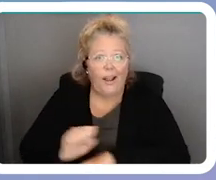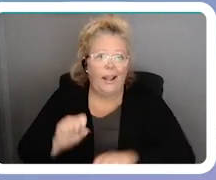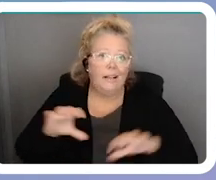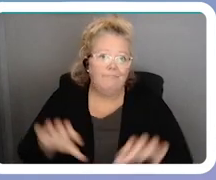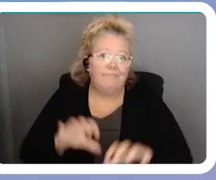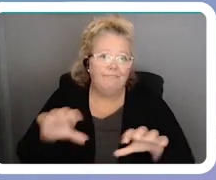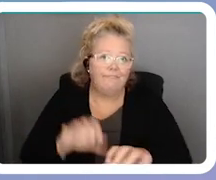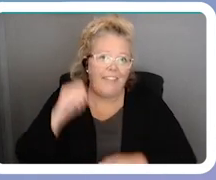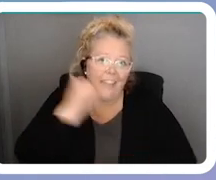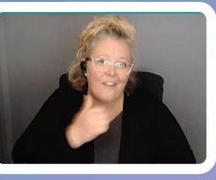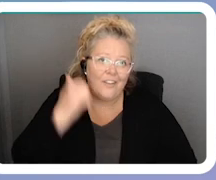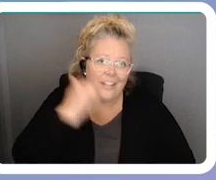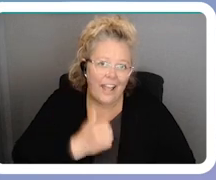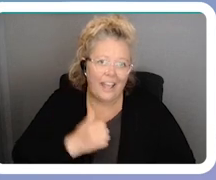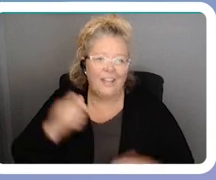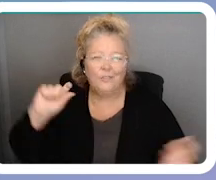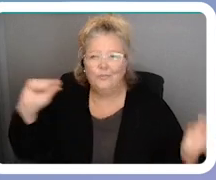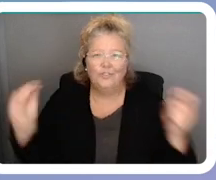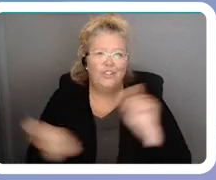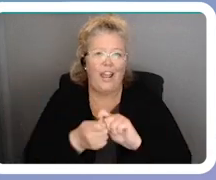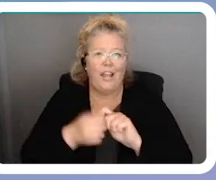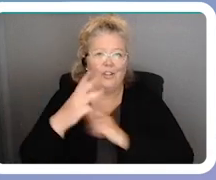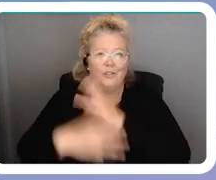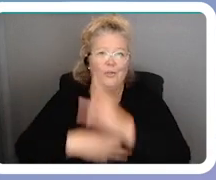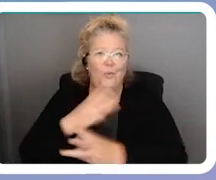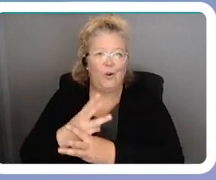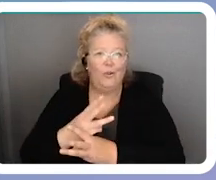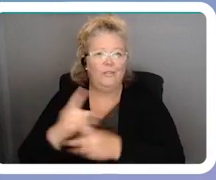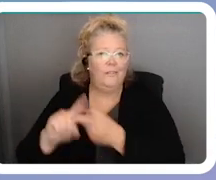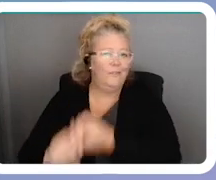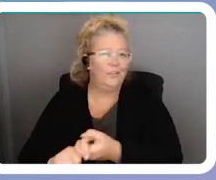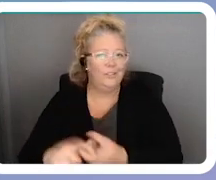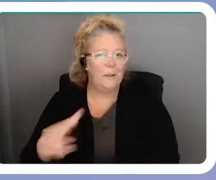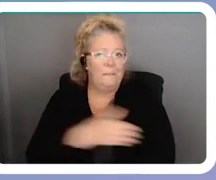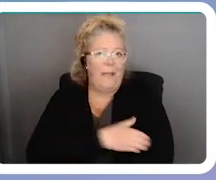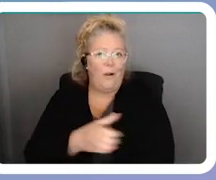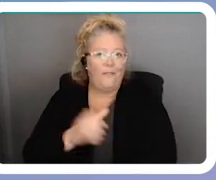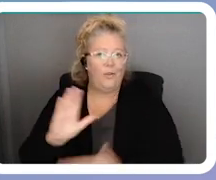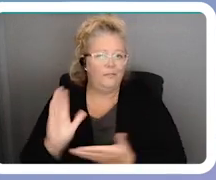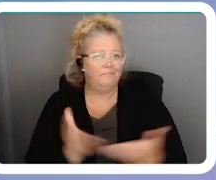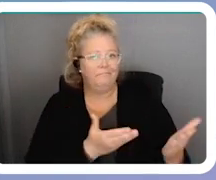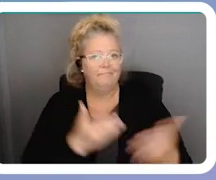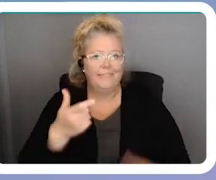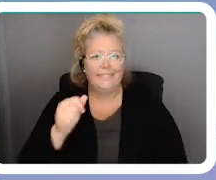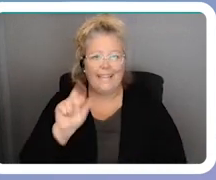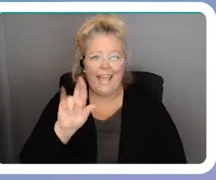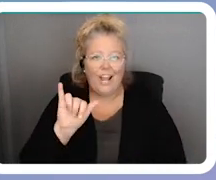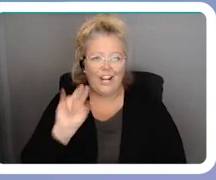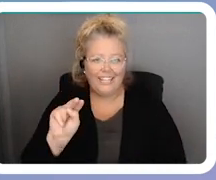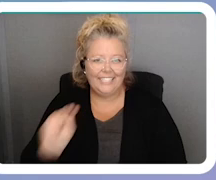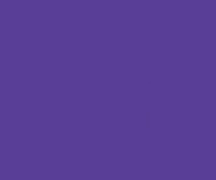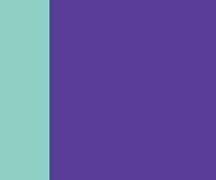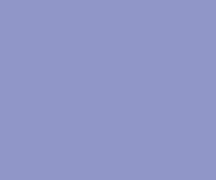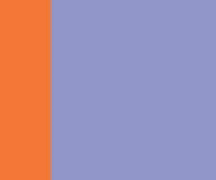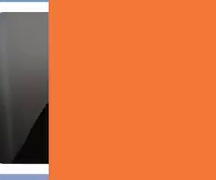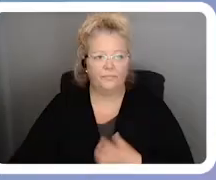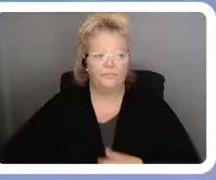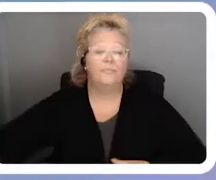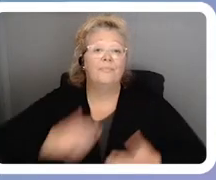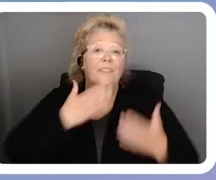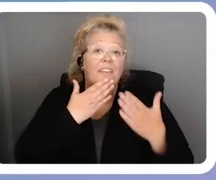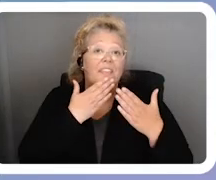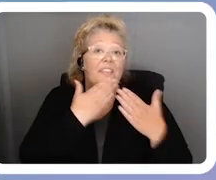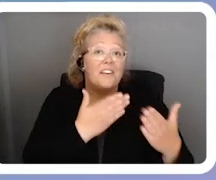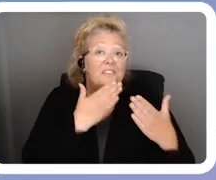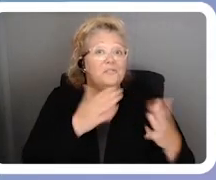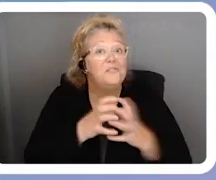keep on working every day to change the world with the power of friendship. Back to you, Garen.